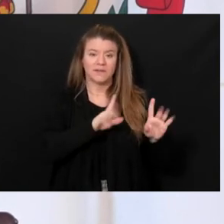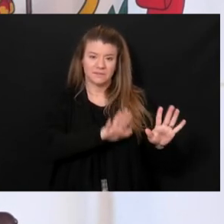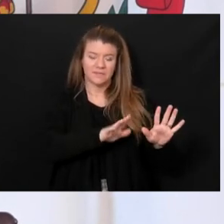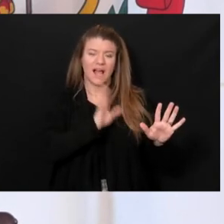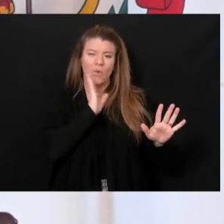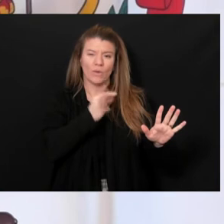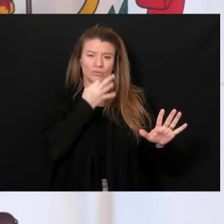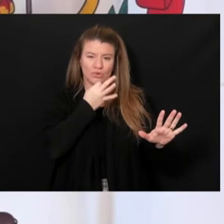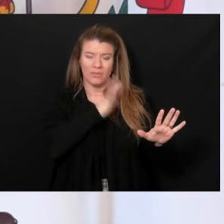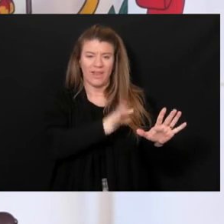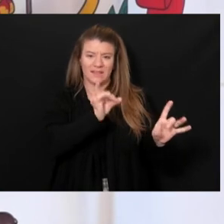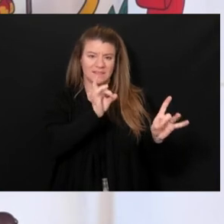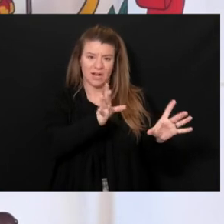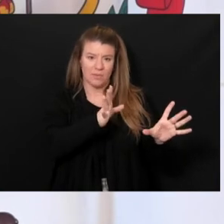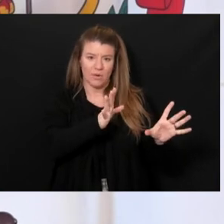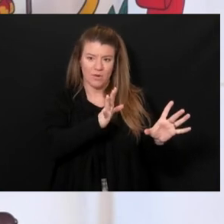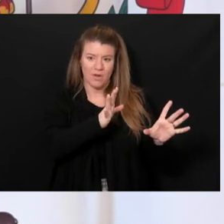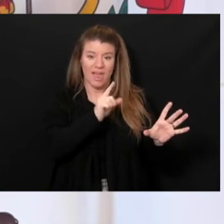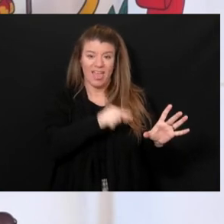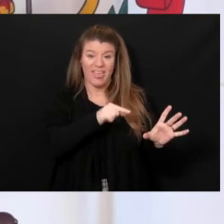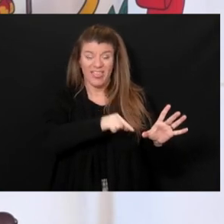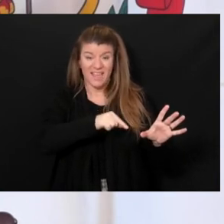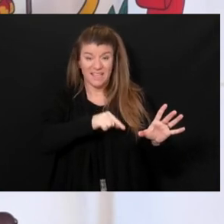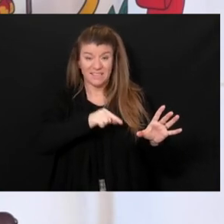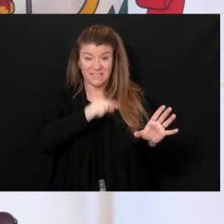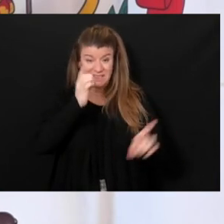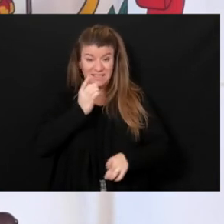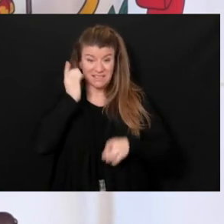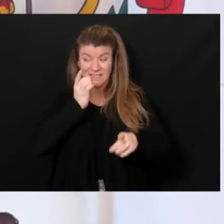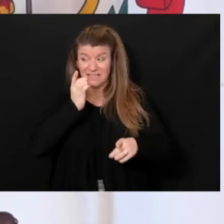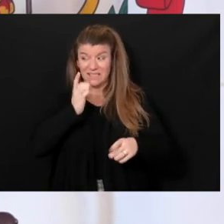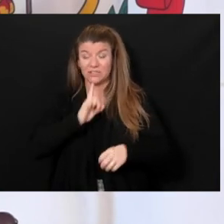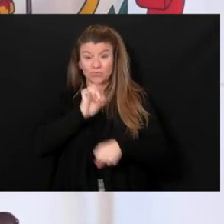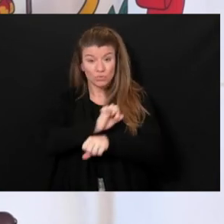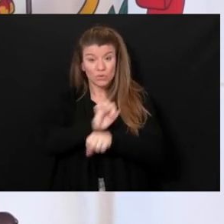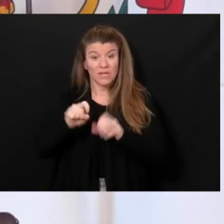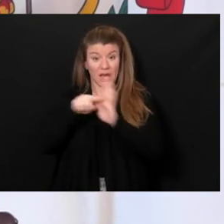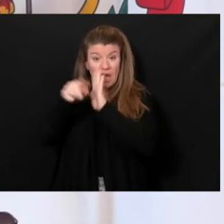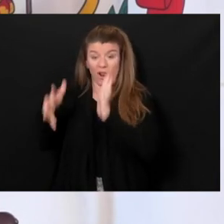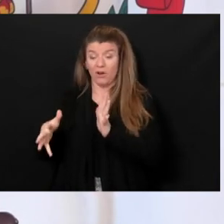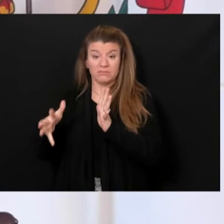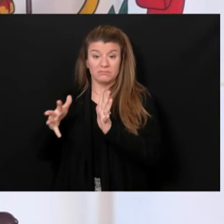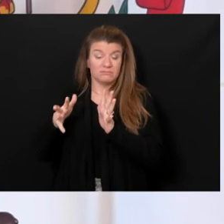just terrible. This thing has been a killer beyond belief,